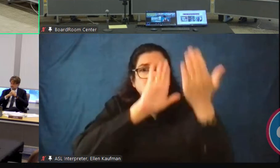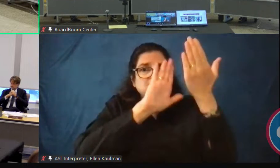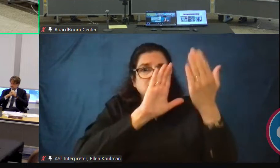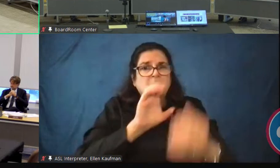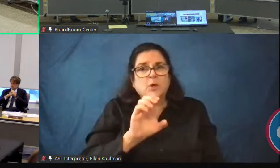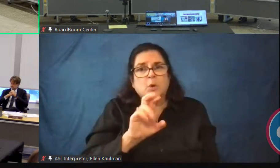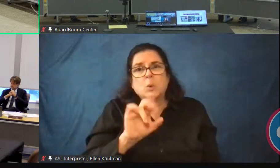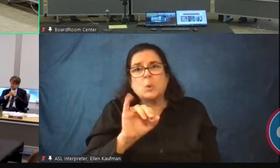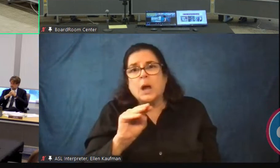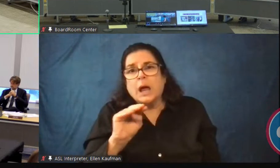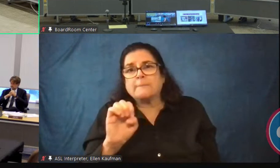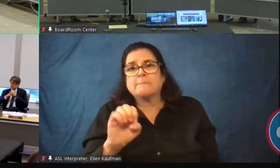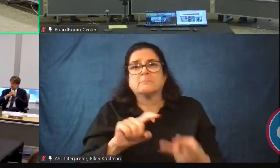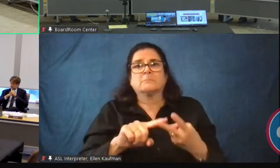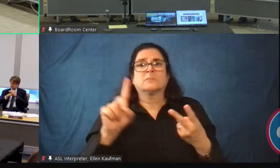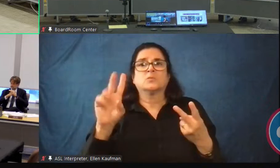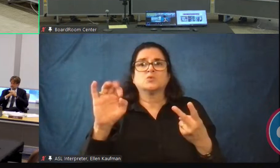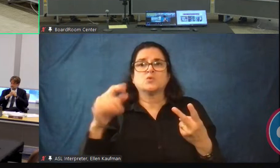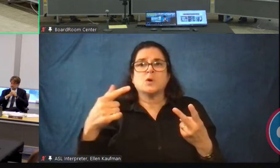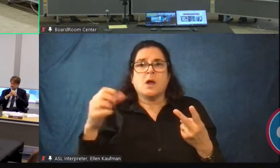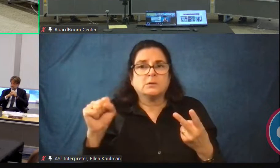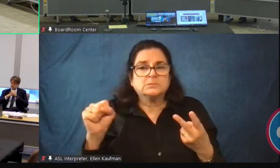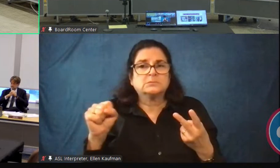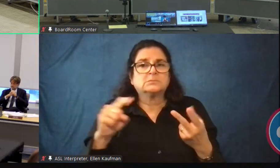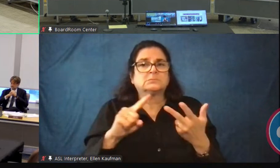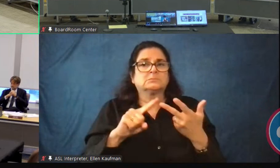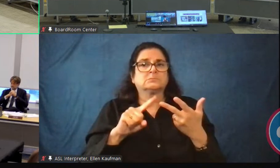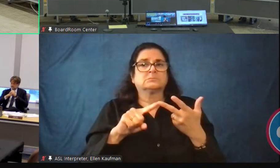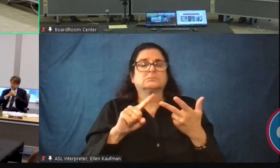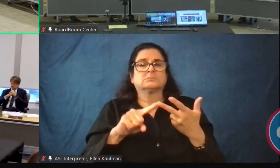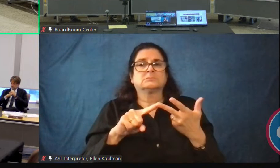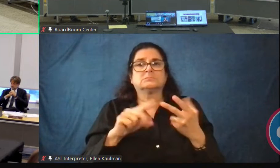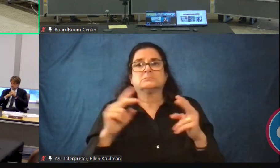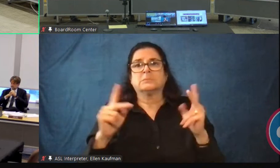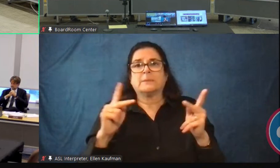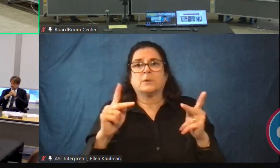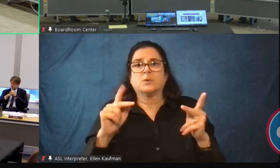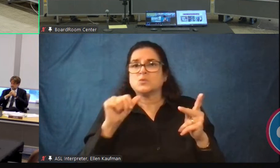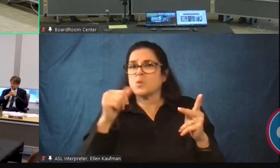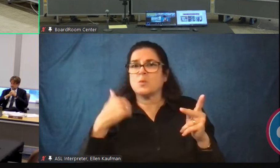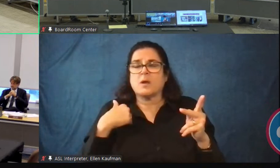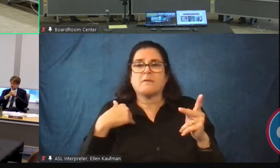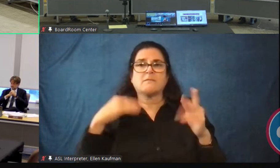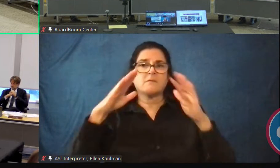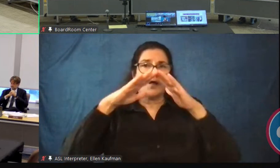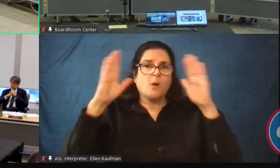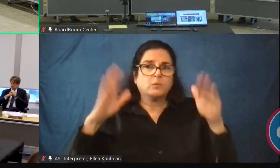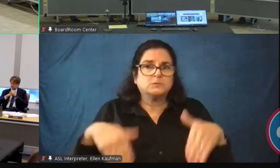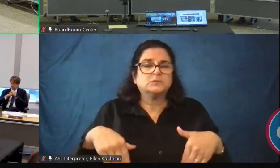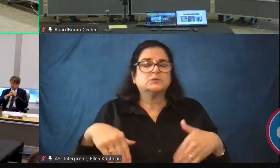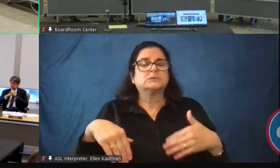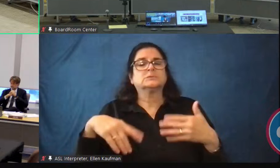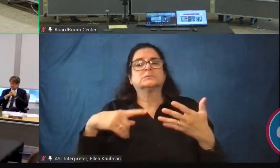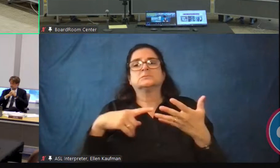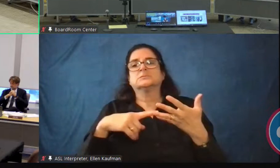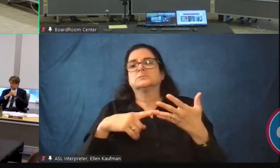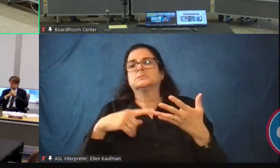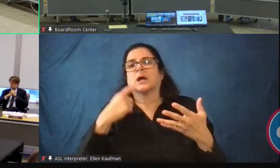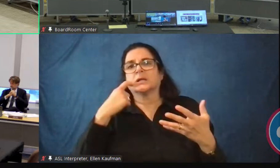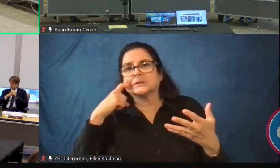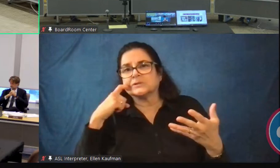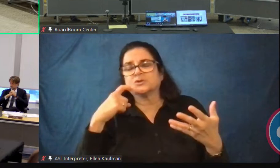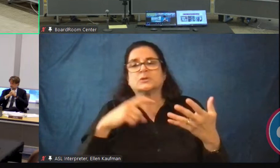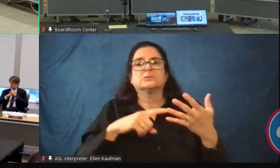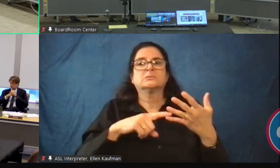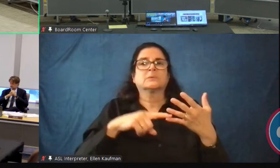drug use, supporting those who are unhoused and struggling with addiction, mental health, and